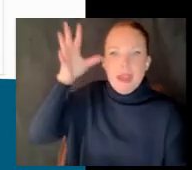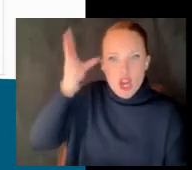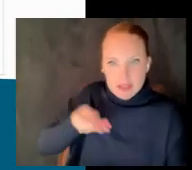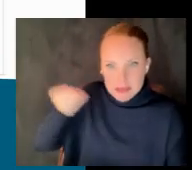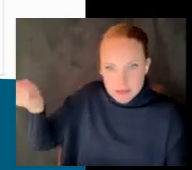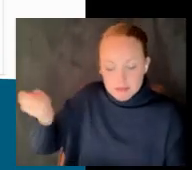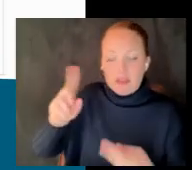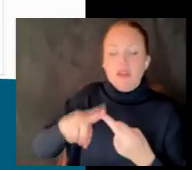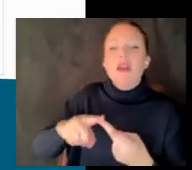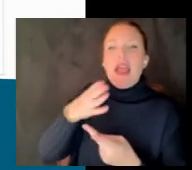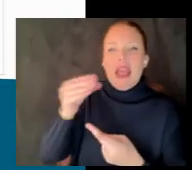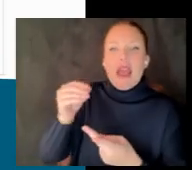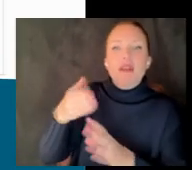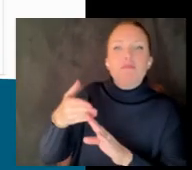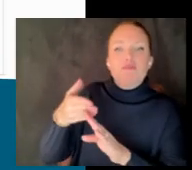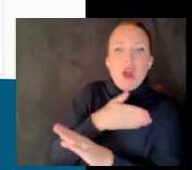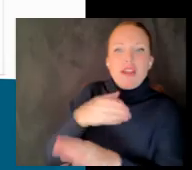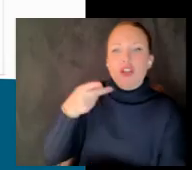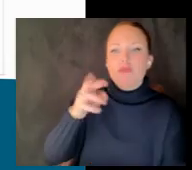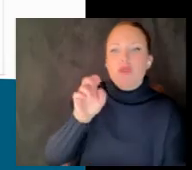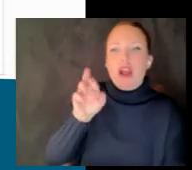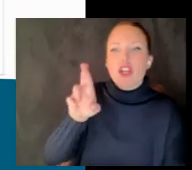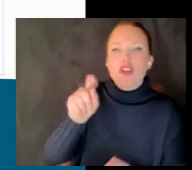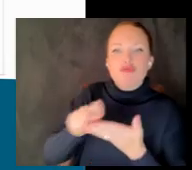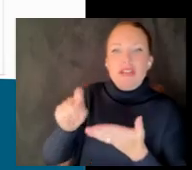prior written notice, or PWN.